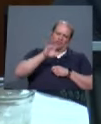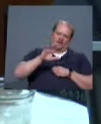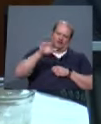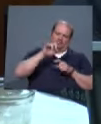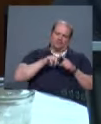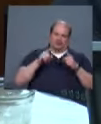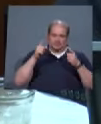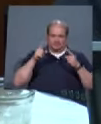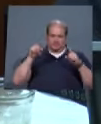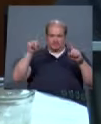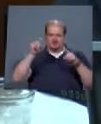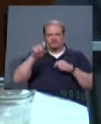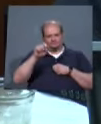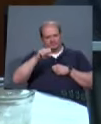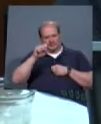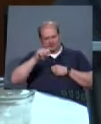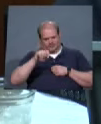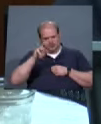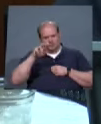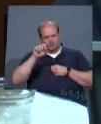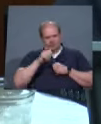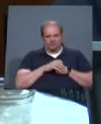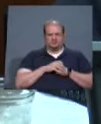was she successful? She was.